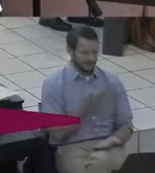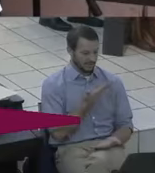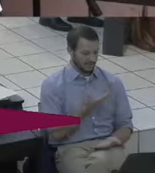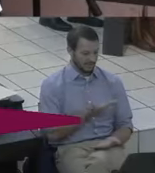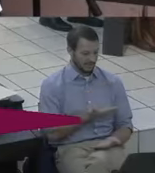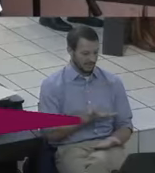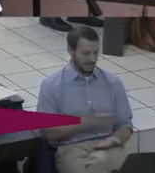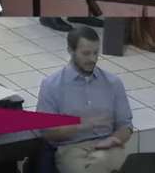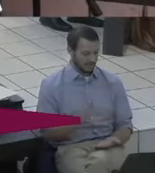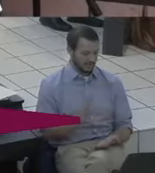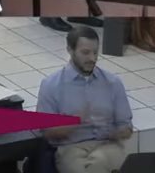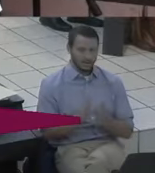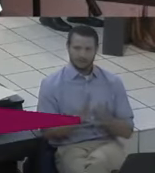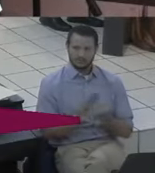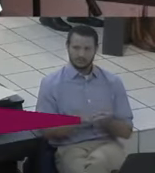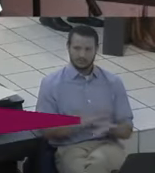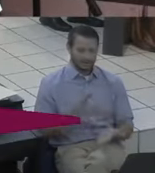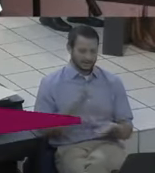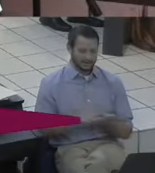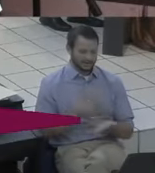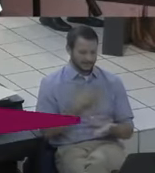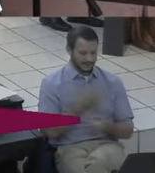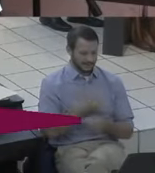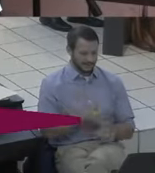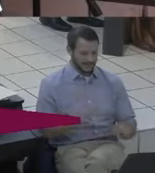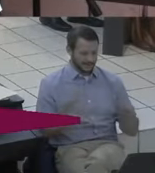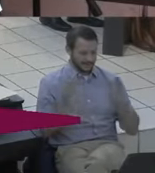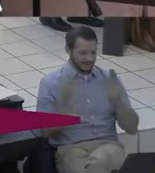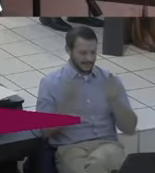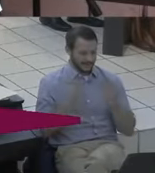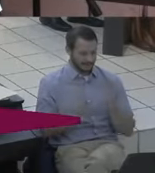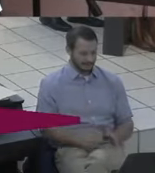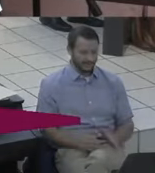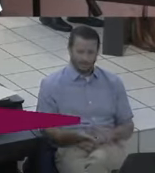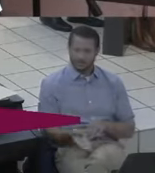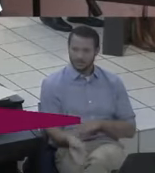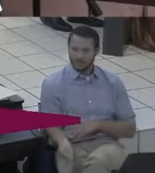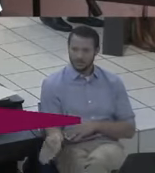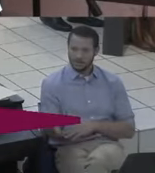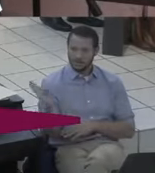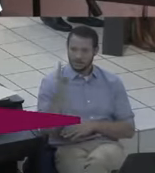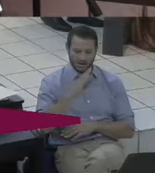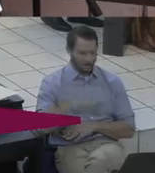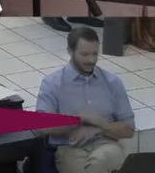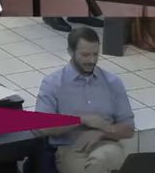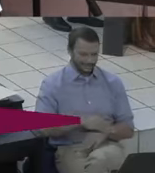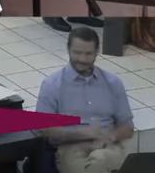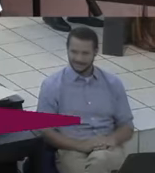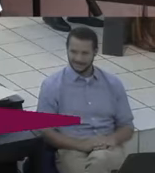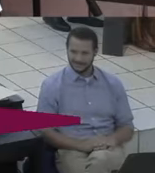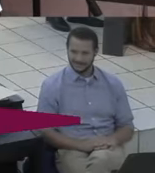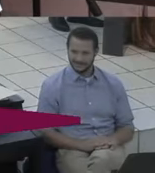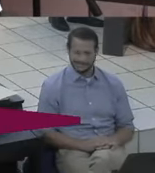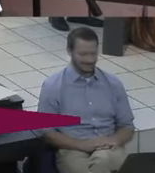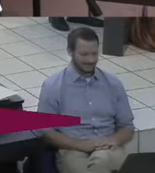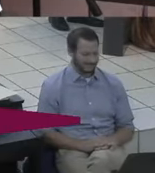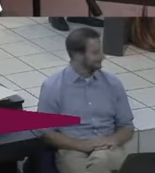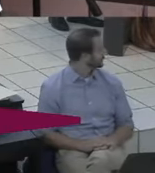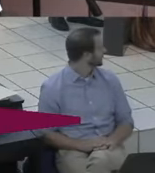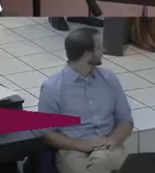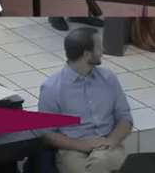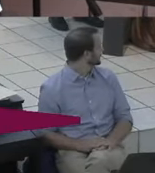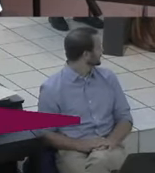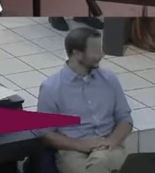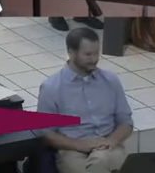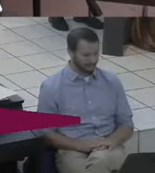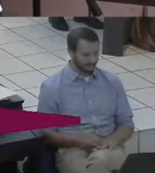my song, praising my Savior all the day long.